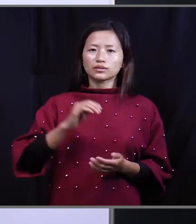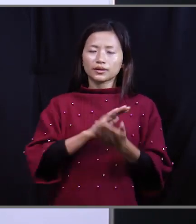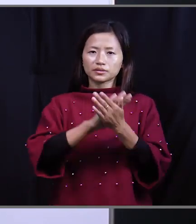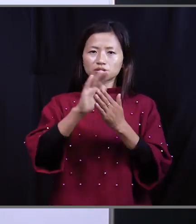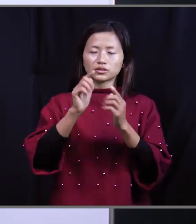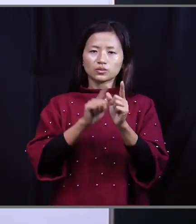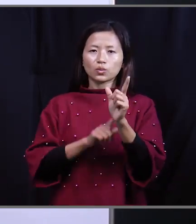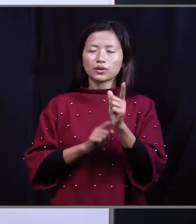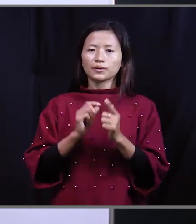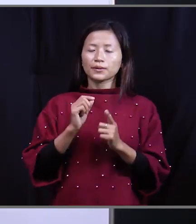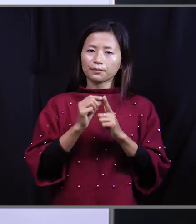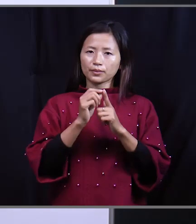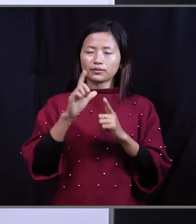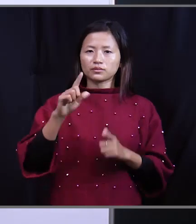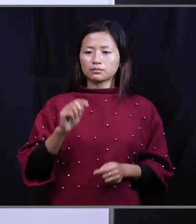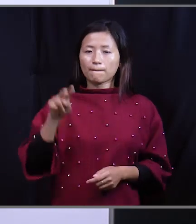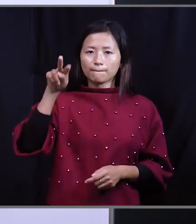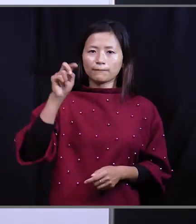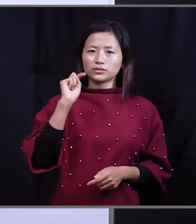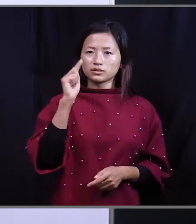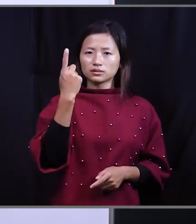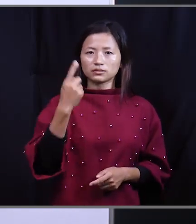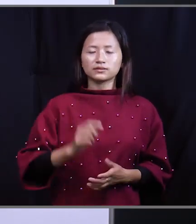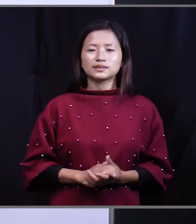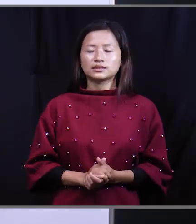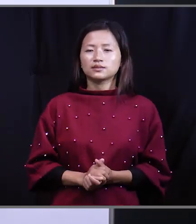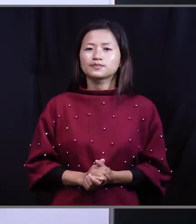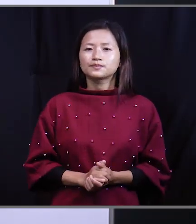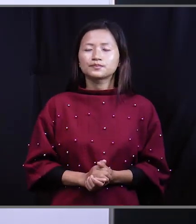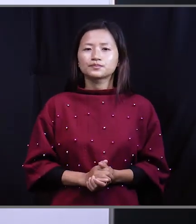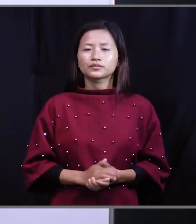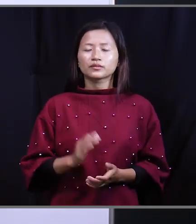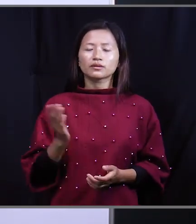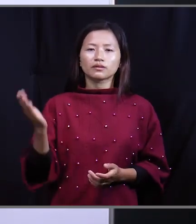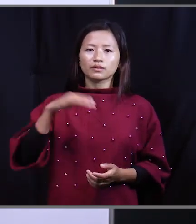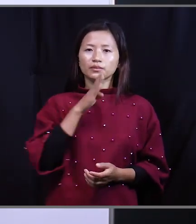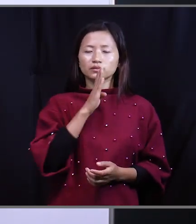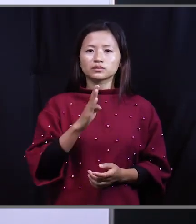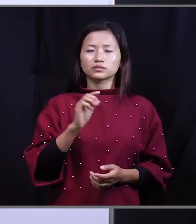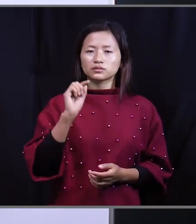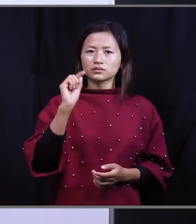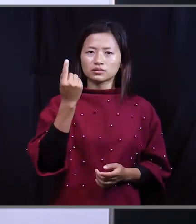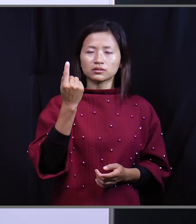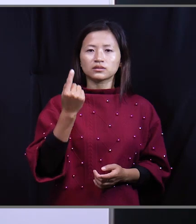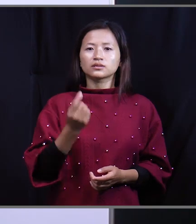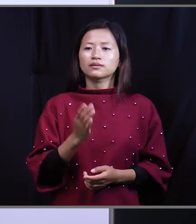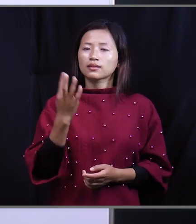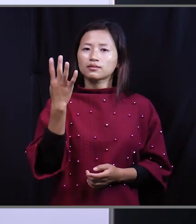haploid, single. Remember that. Okay. So they have become single in number, which